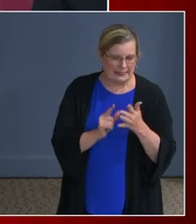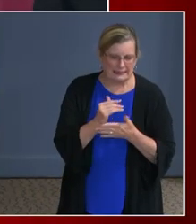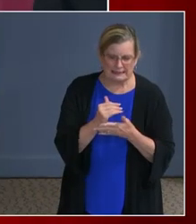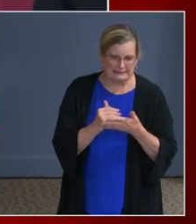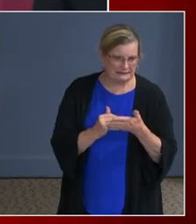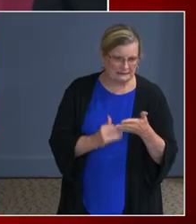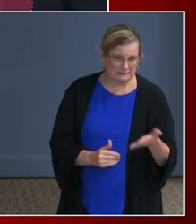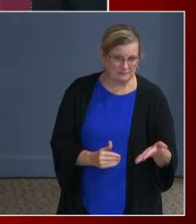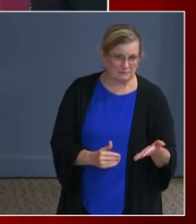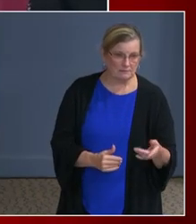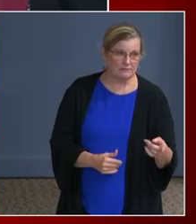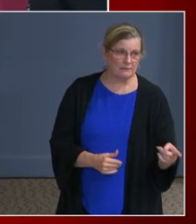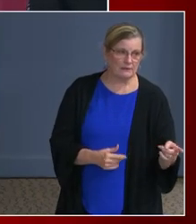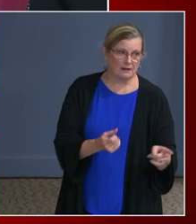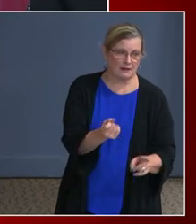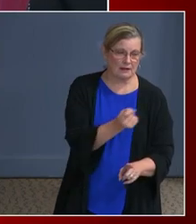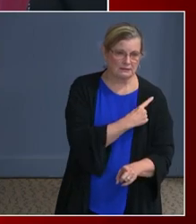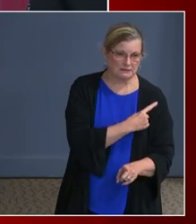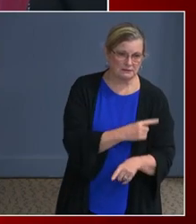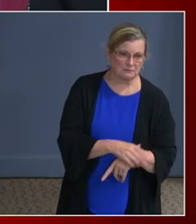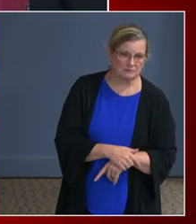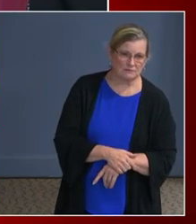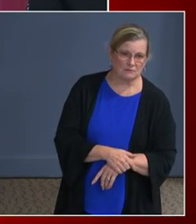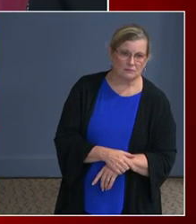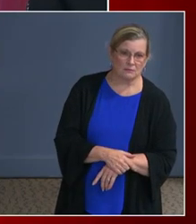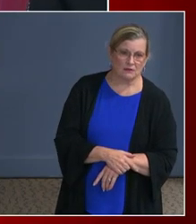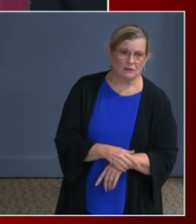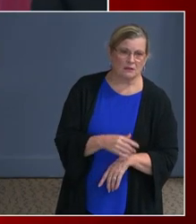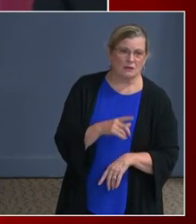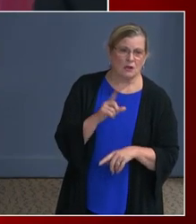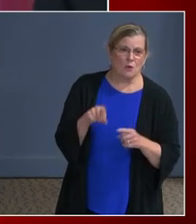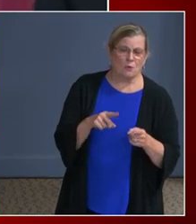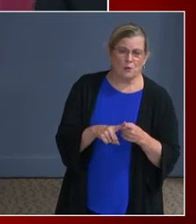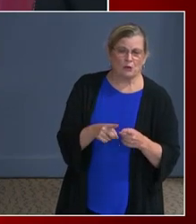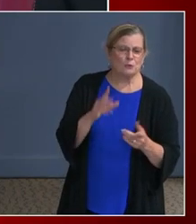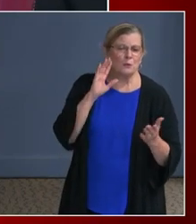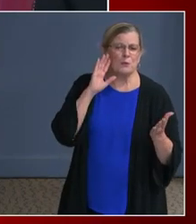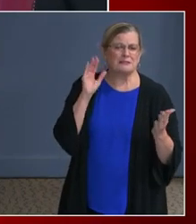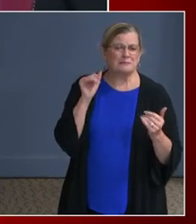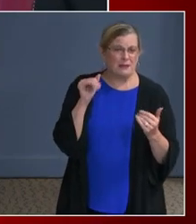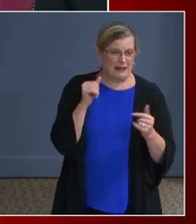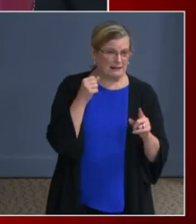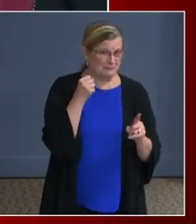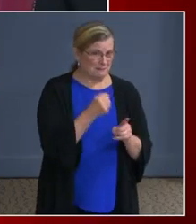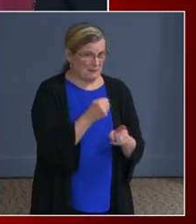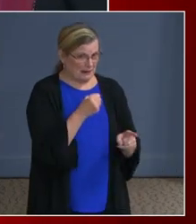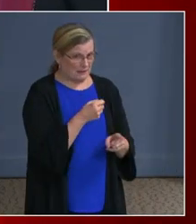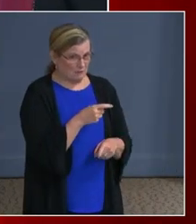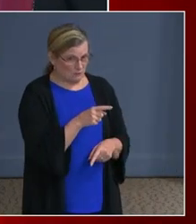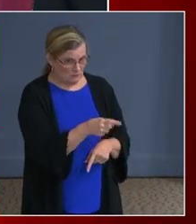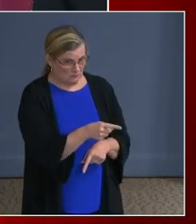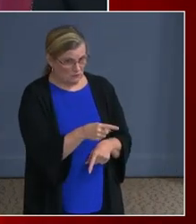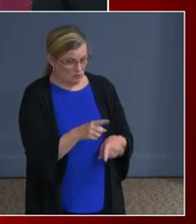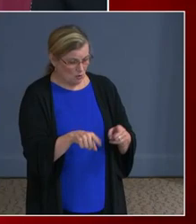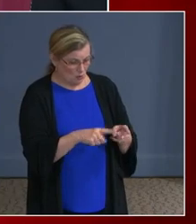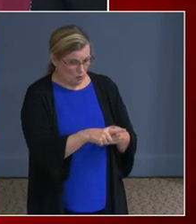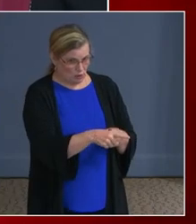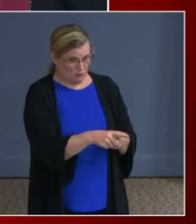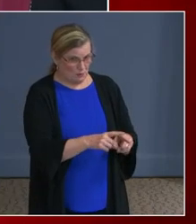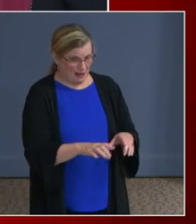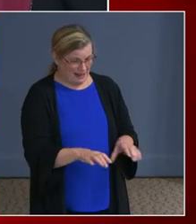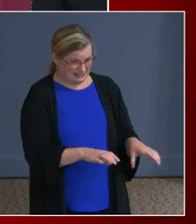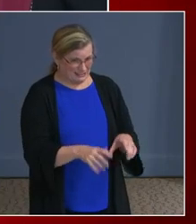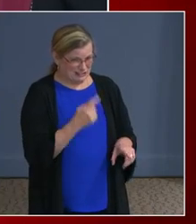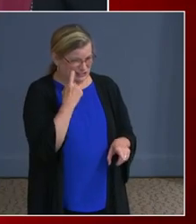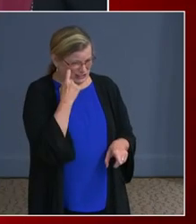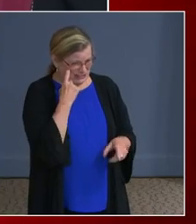when should we expect any updates on whether you're going to take any action on those? You just mentioned an action that we're taking, making sure people are following the